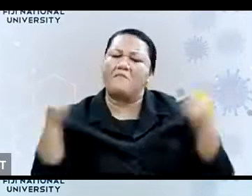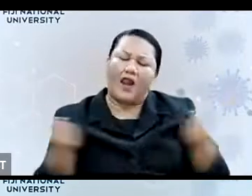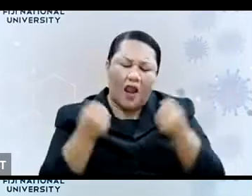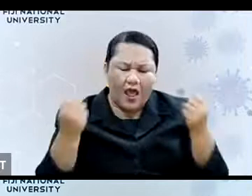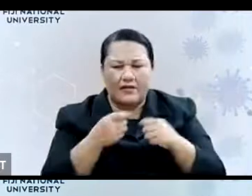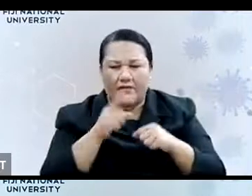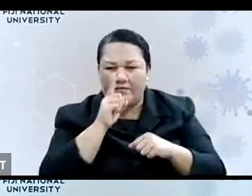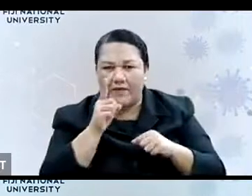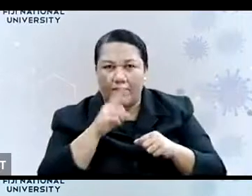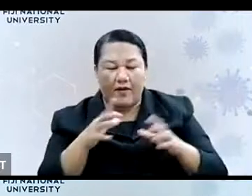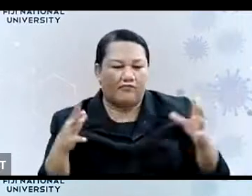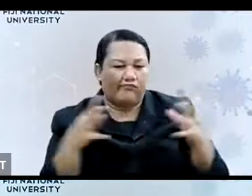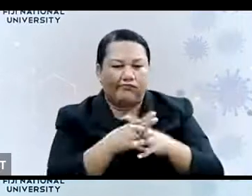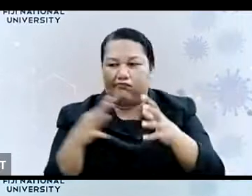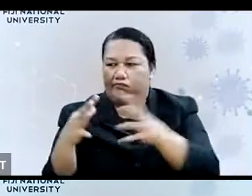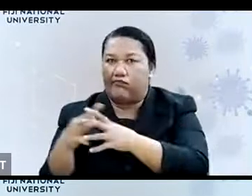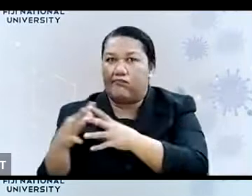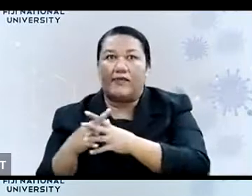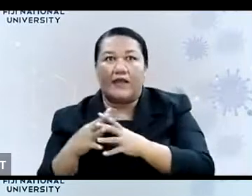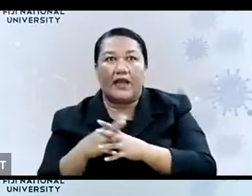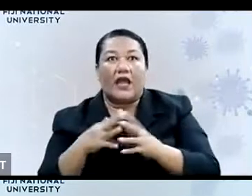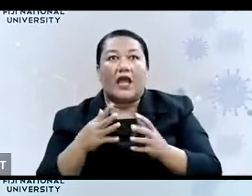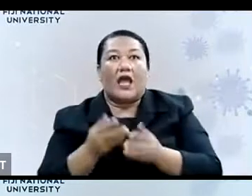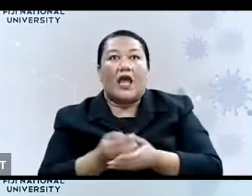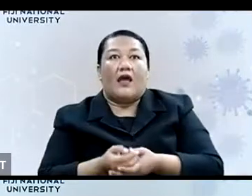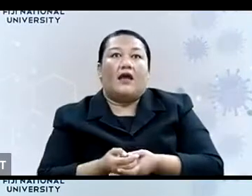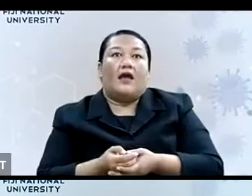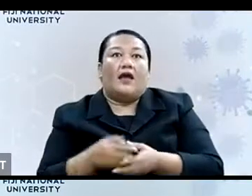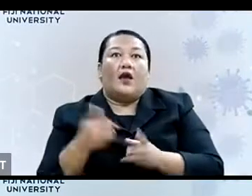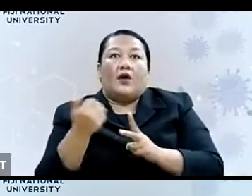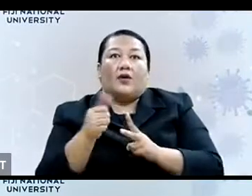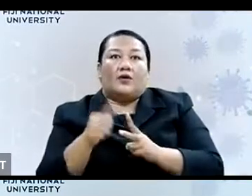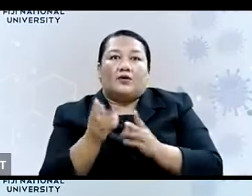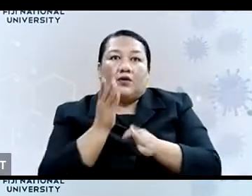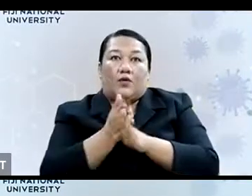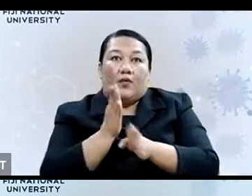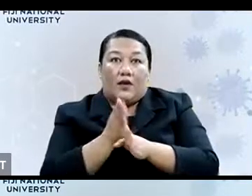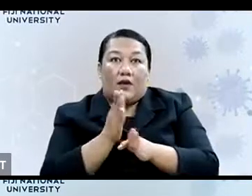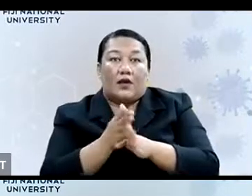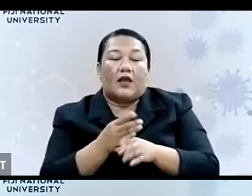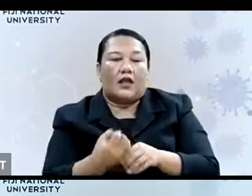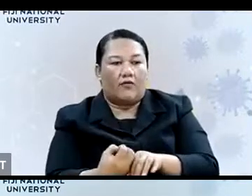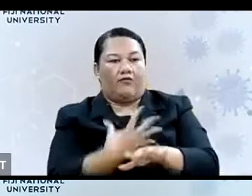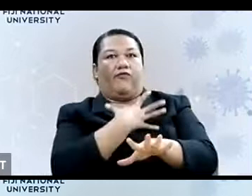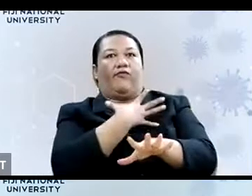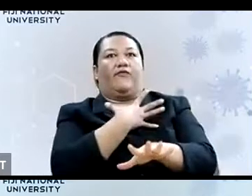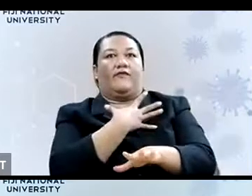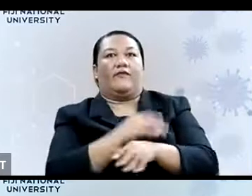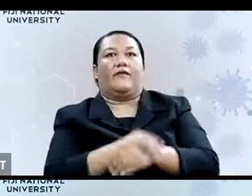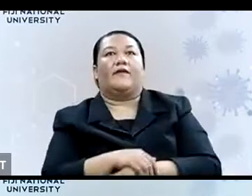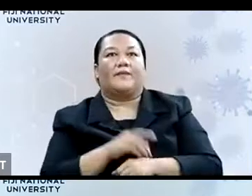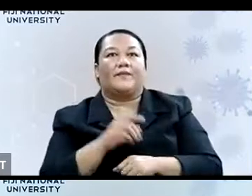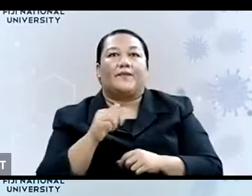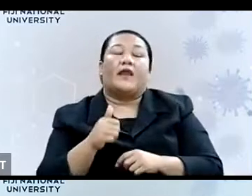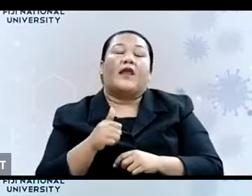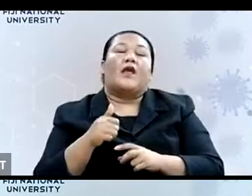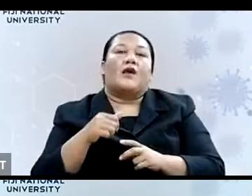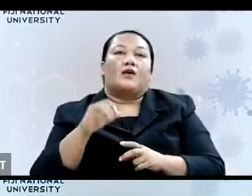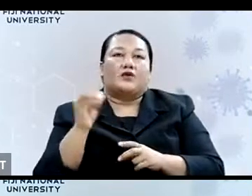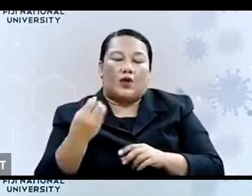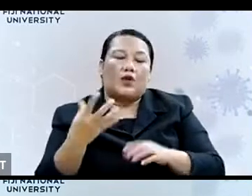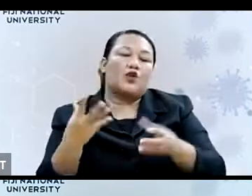when large essential service work groups got infected, and including our largest